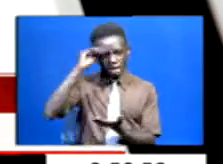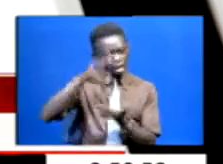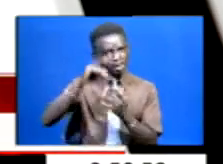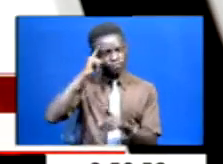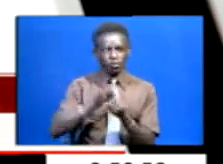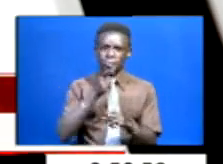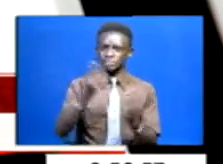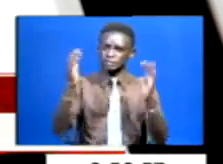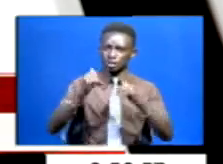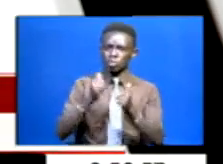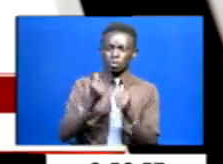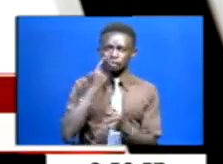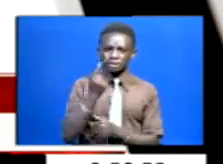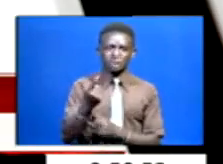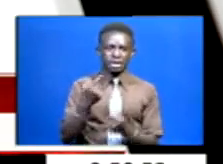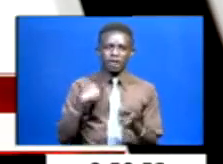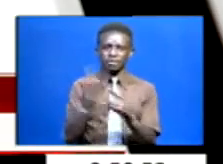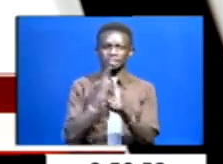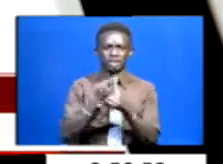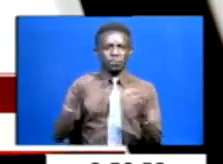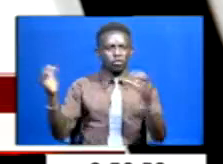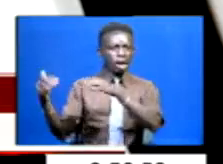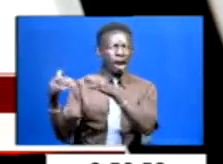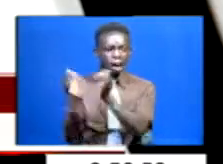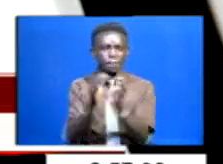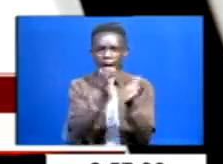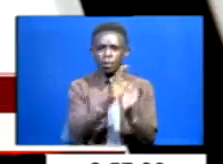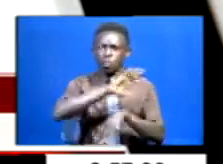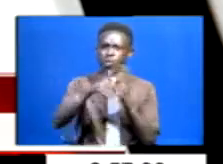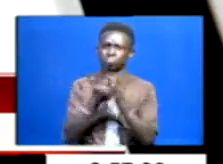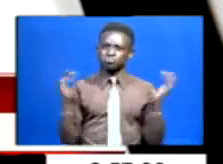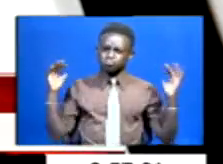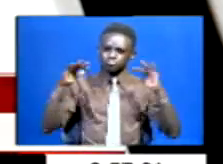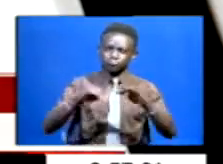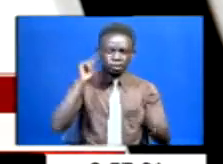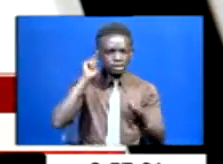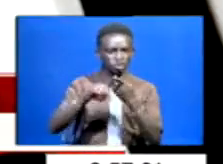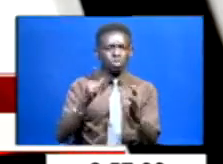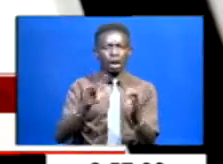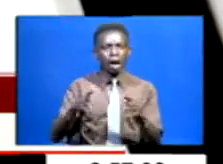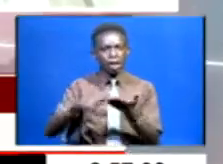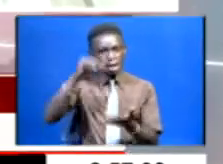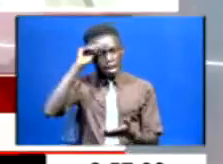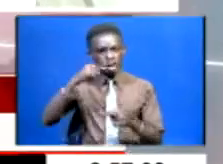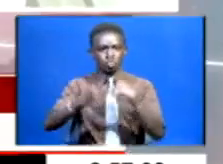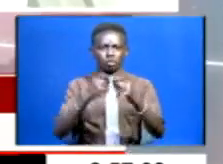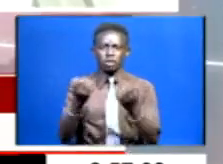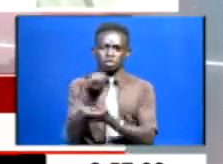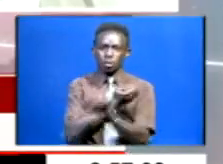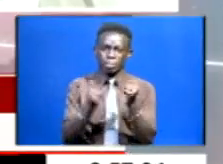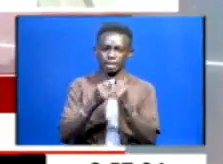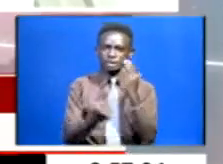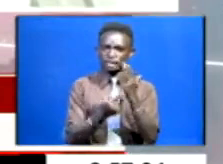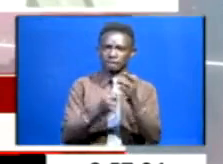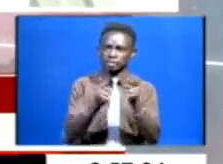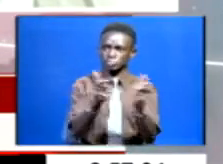bringing together various players directed at, you know, driving the economy using digital space? There are so many things that came out